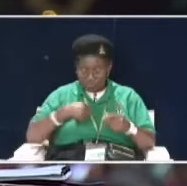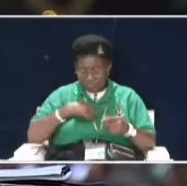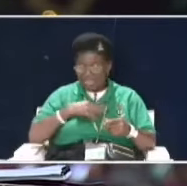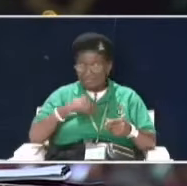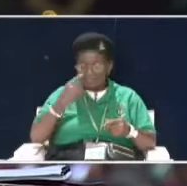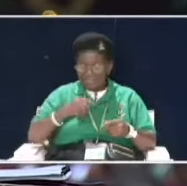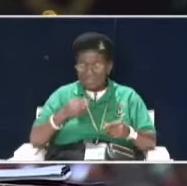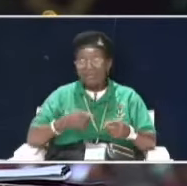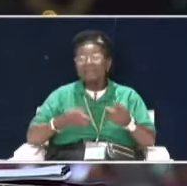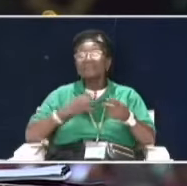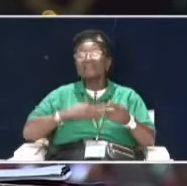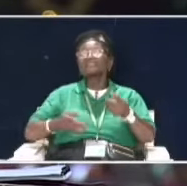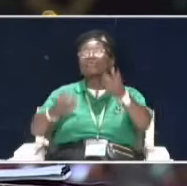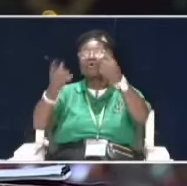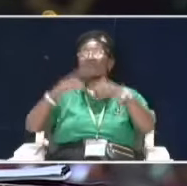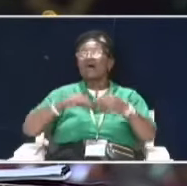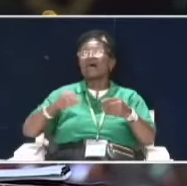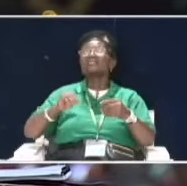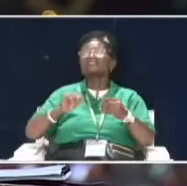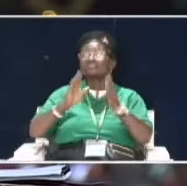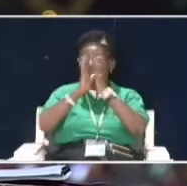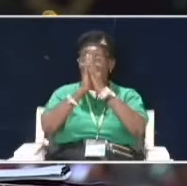my friend so that God may heal him.